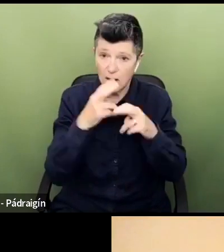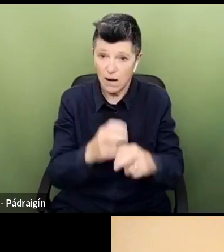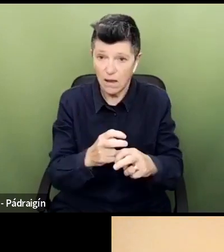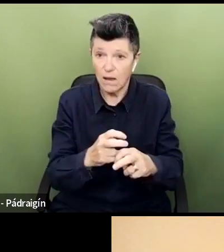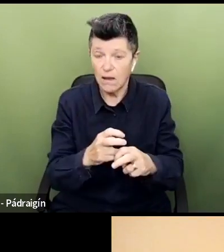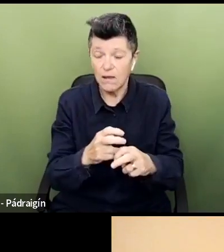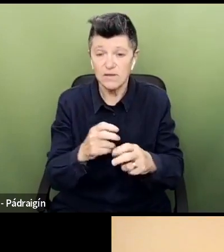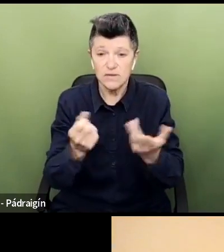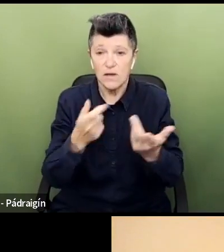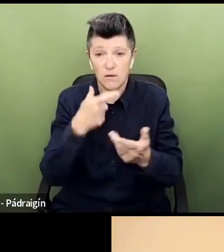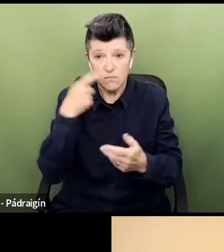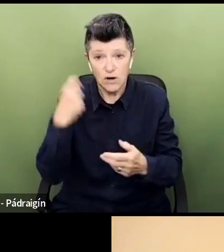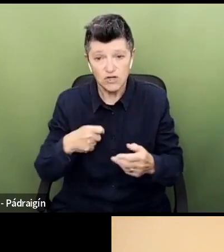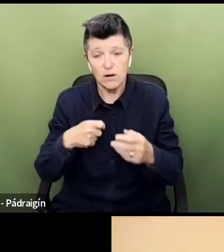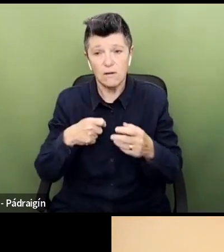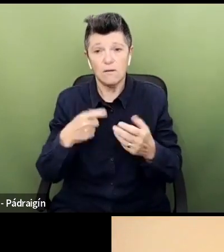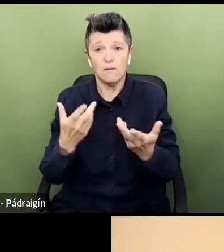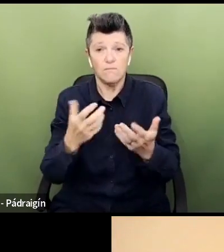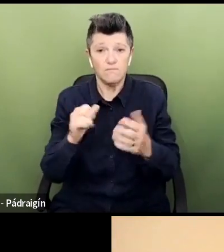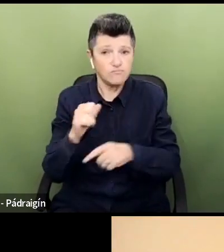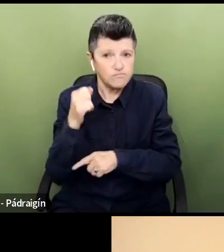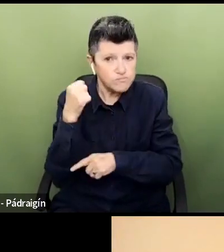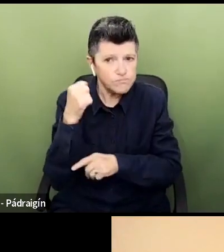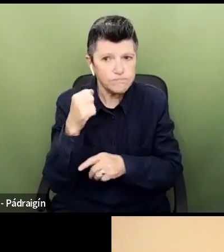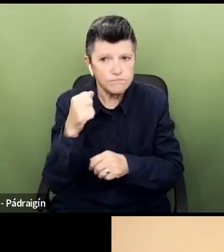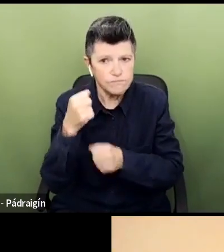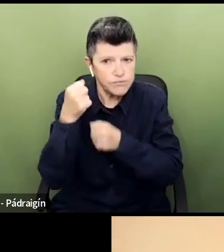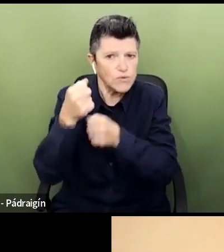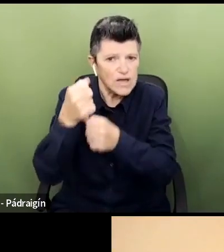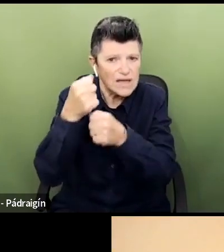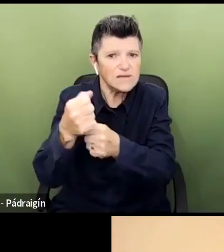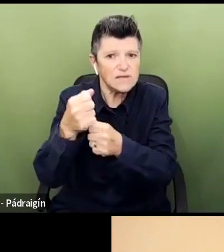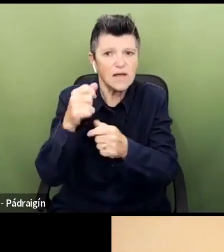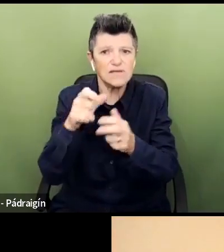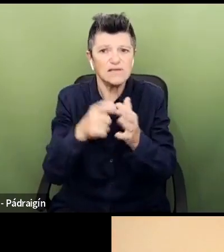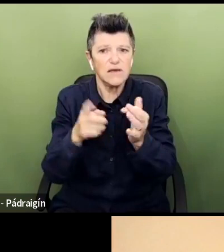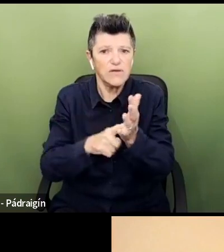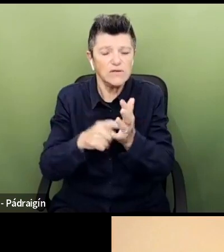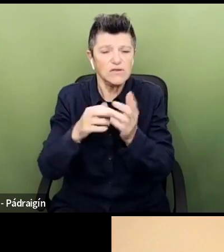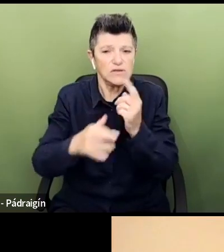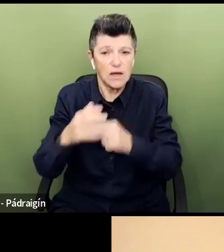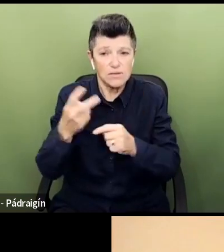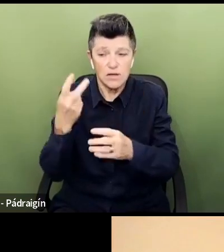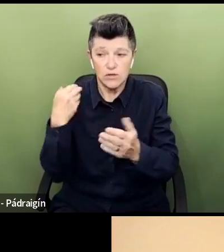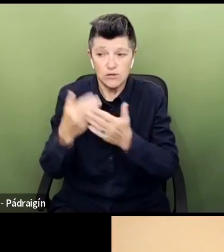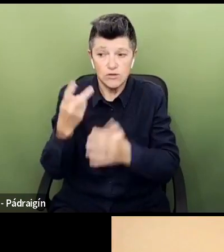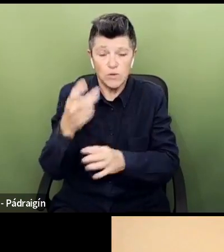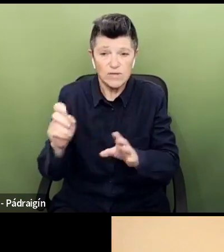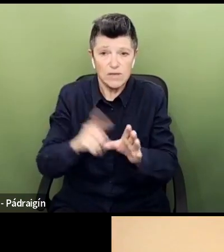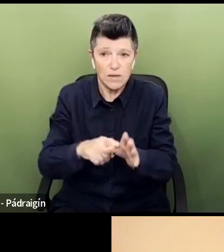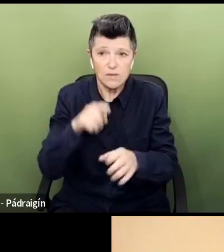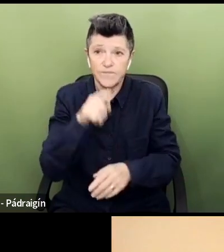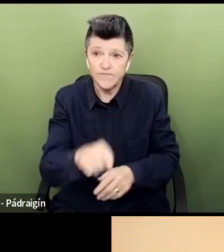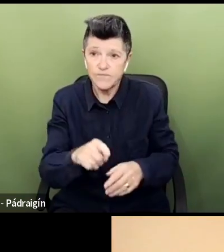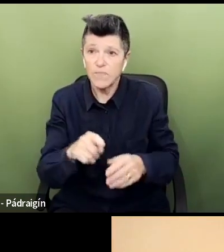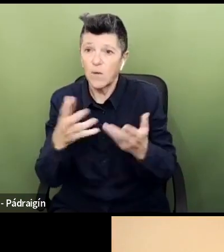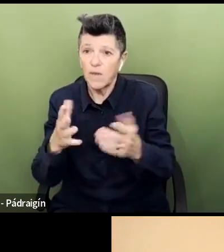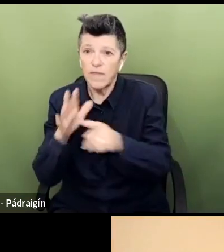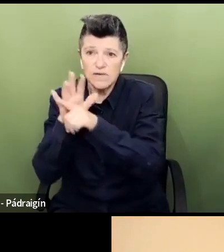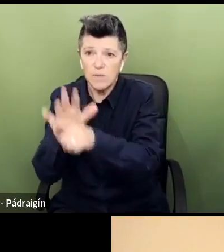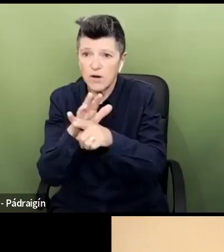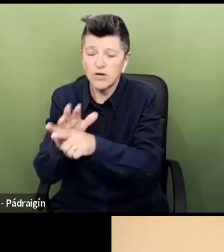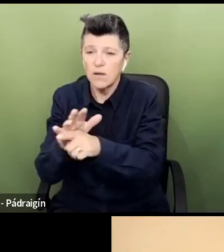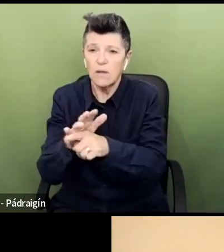20 years. We know that when political repression increases, people simply disappear into politically safe forms